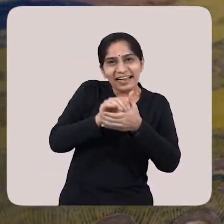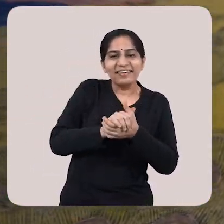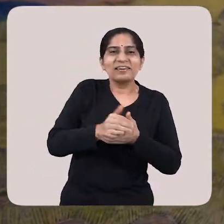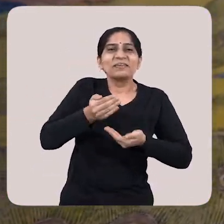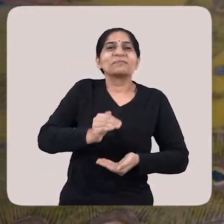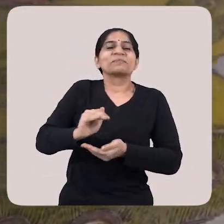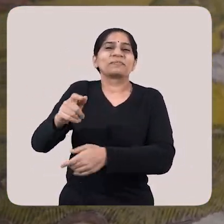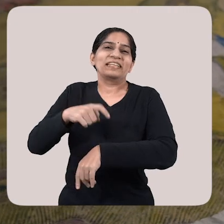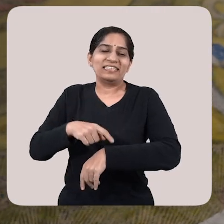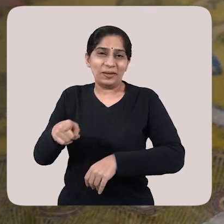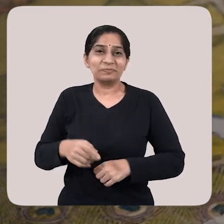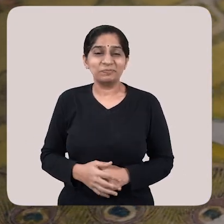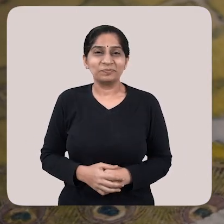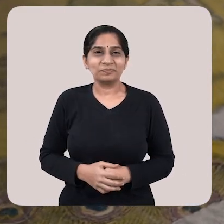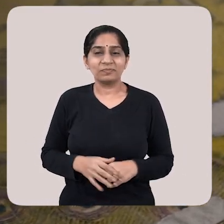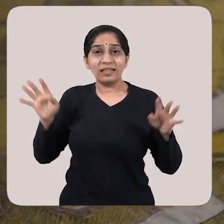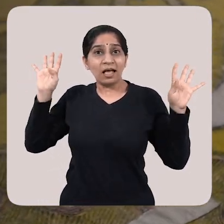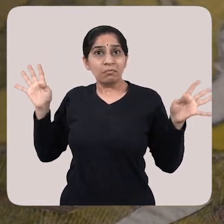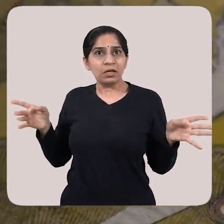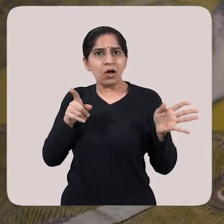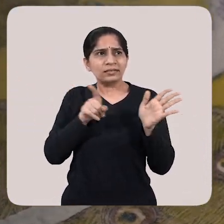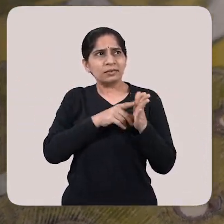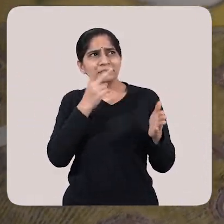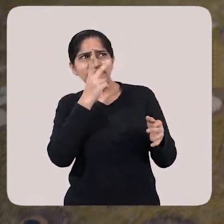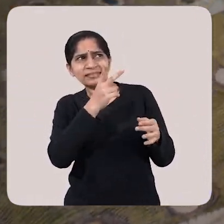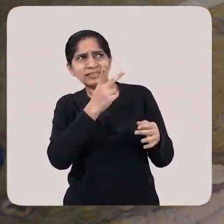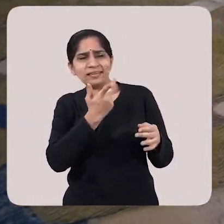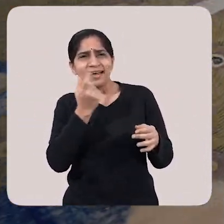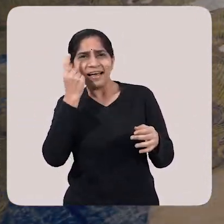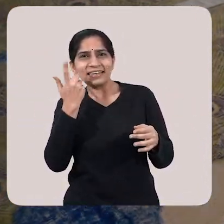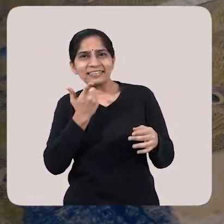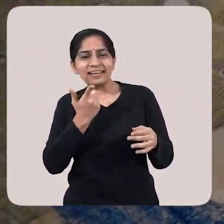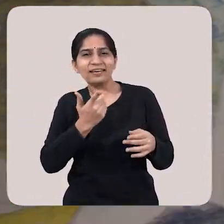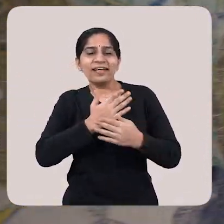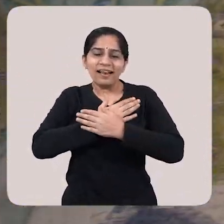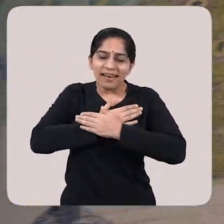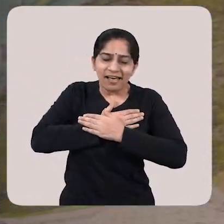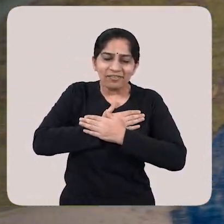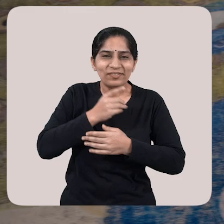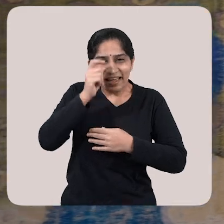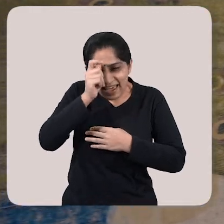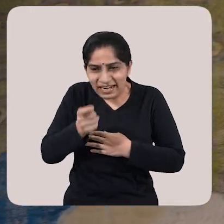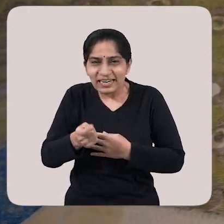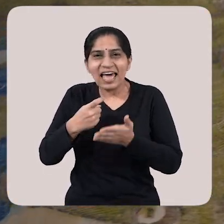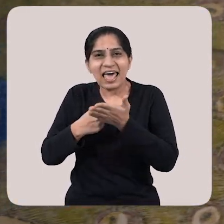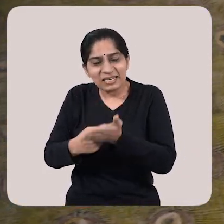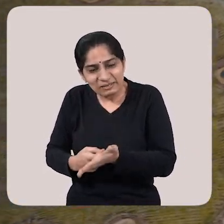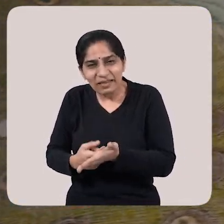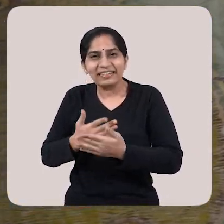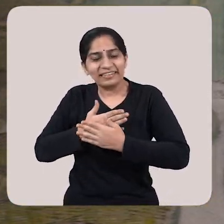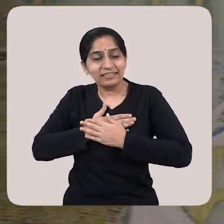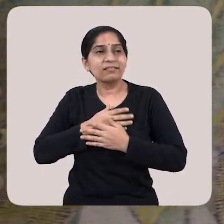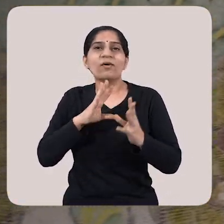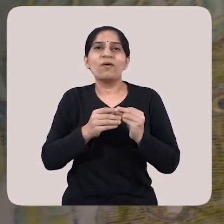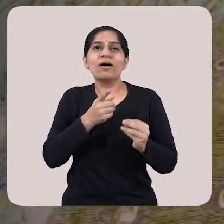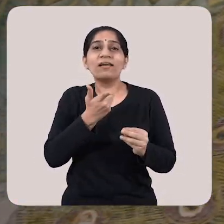dance heralds the rain, coinciding with the mating season during the monsoons. The peacock also becomes a